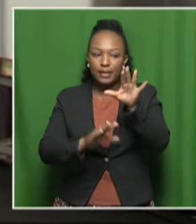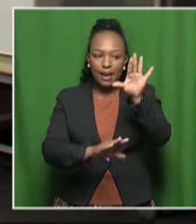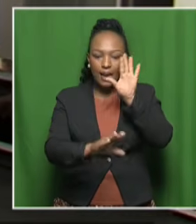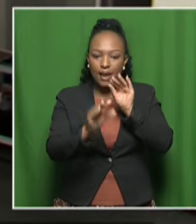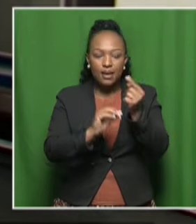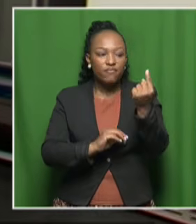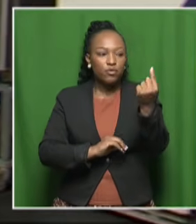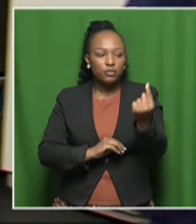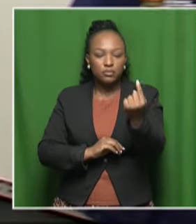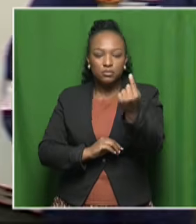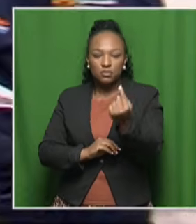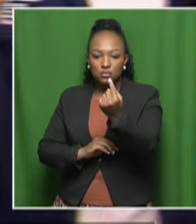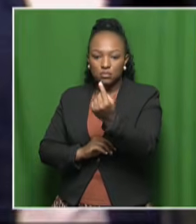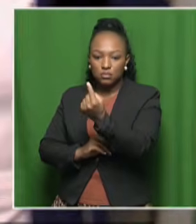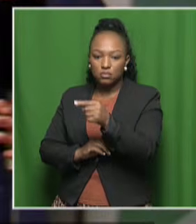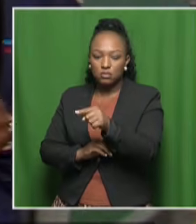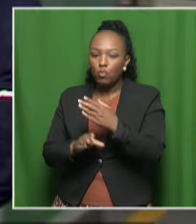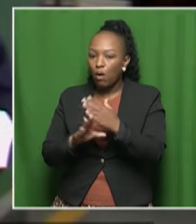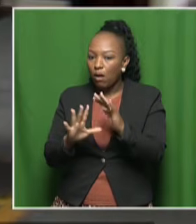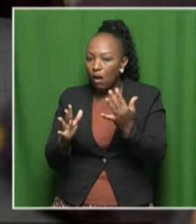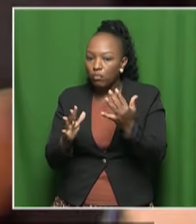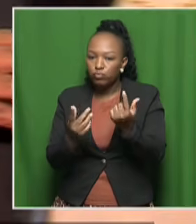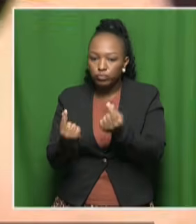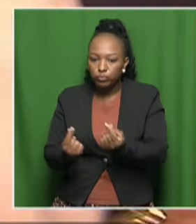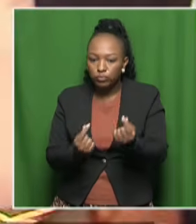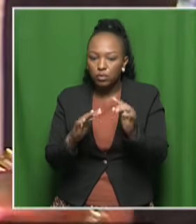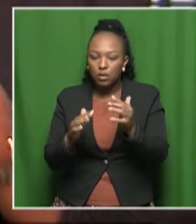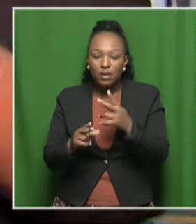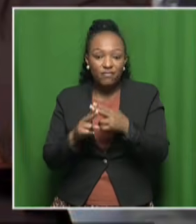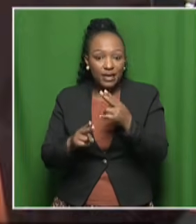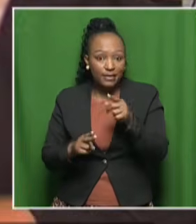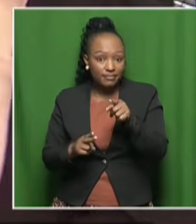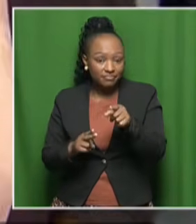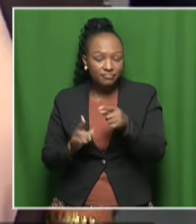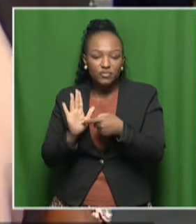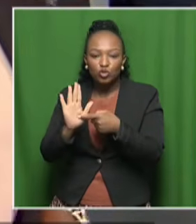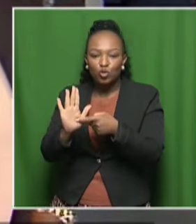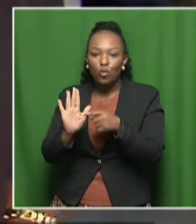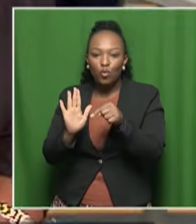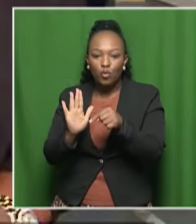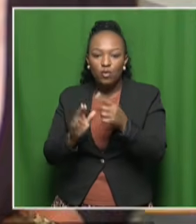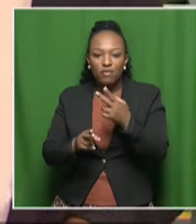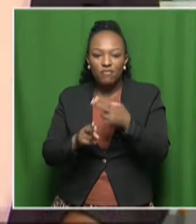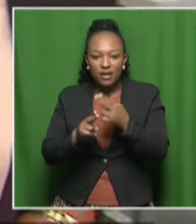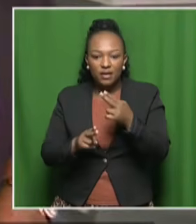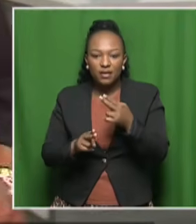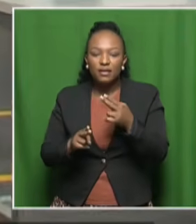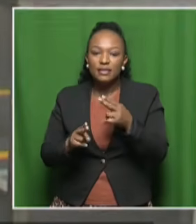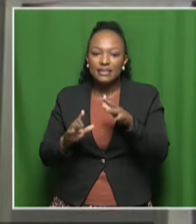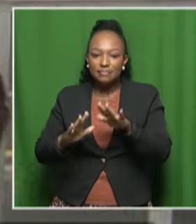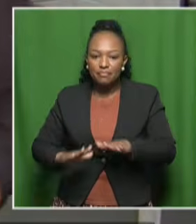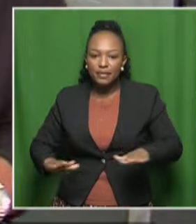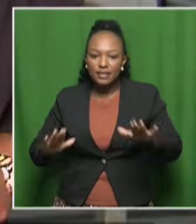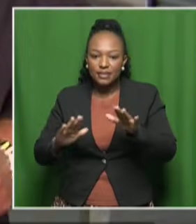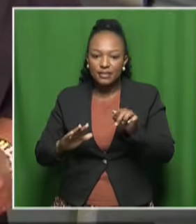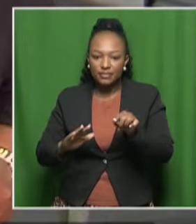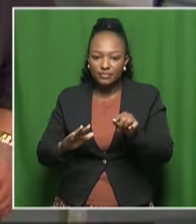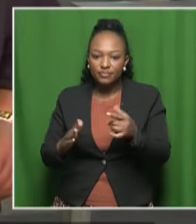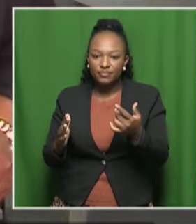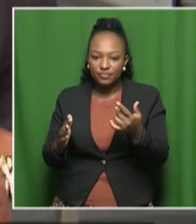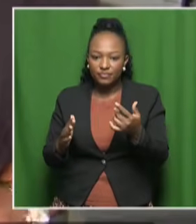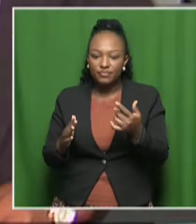and every one and its function and what it actually does. And just a final one, if we can just show you the final space here, which is, of course,